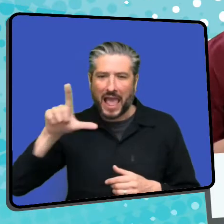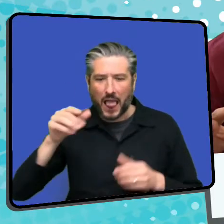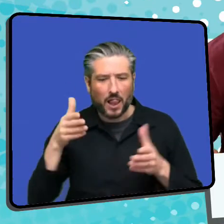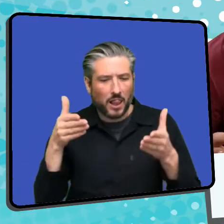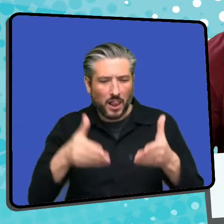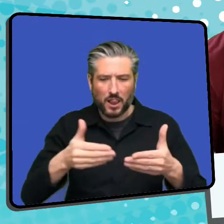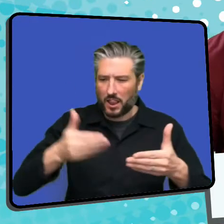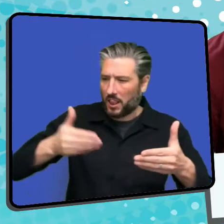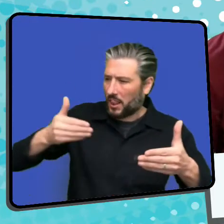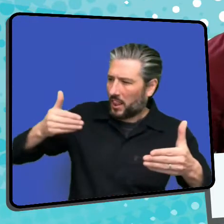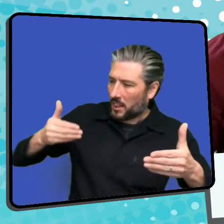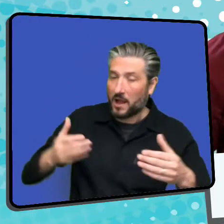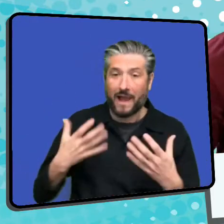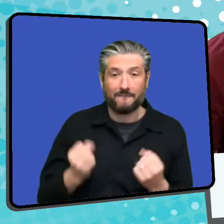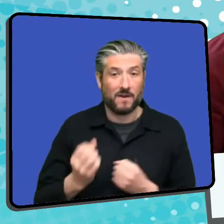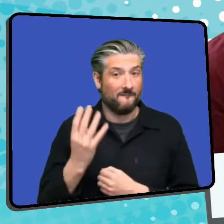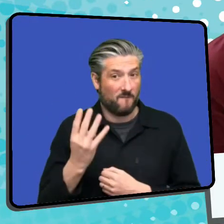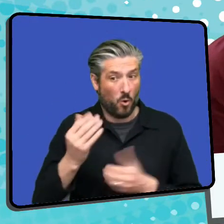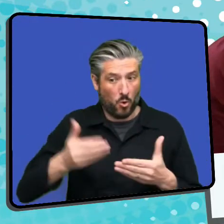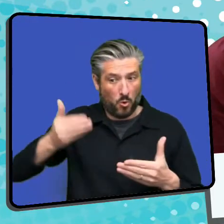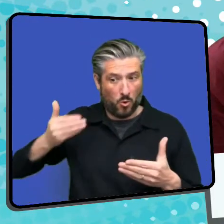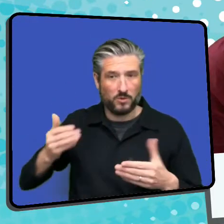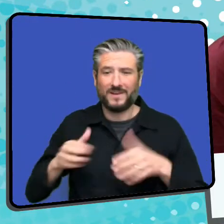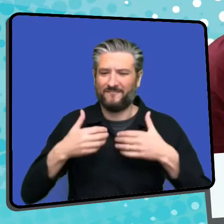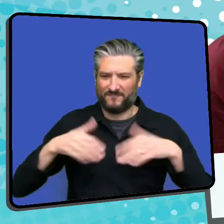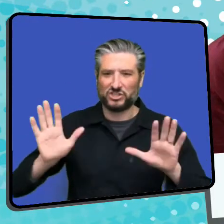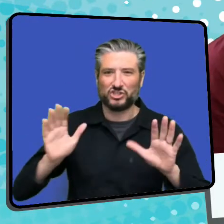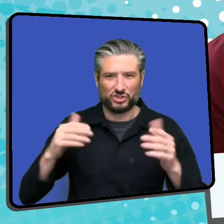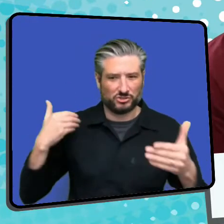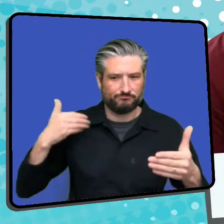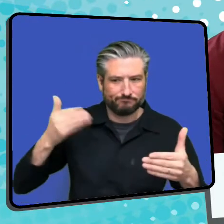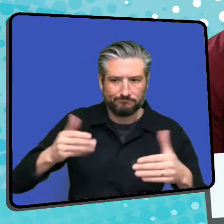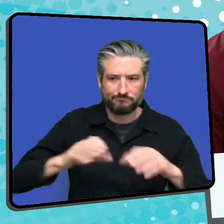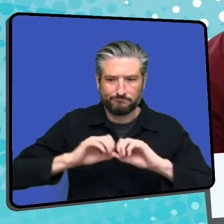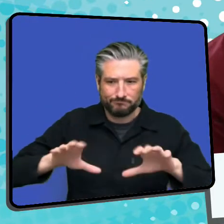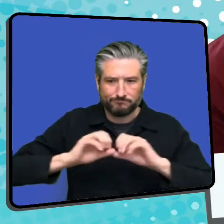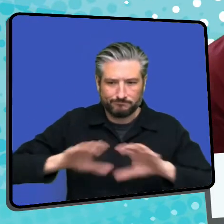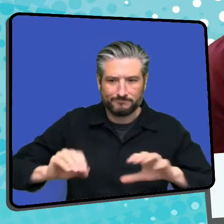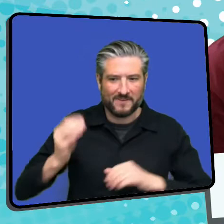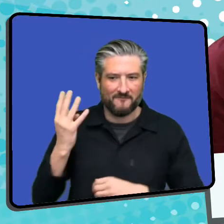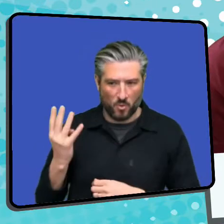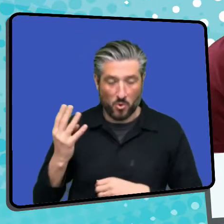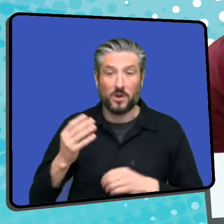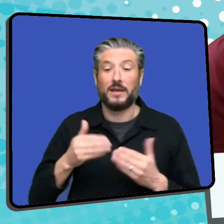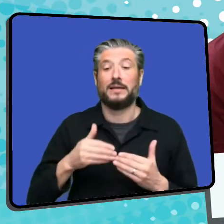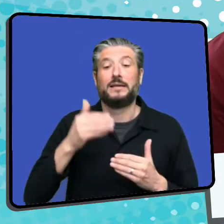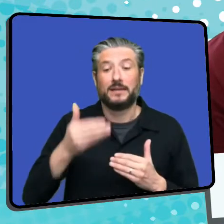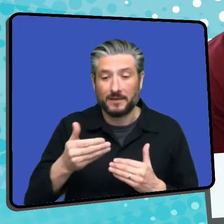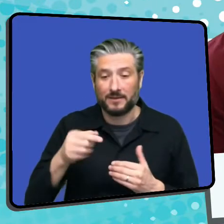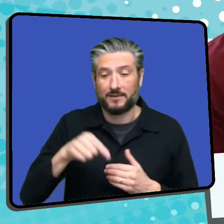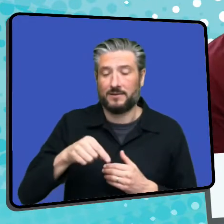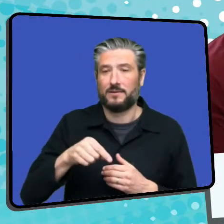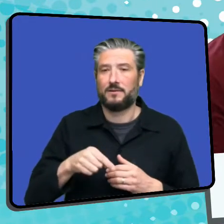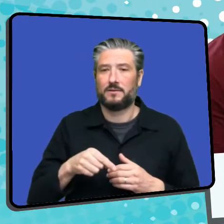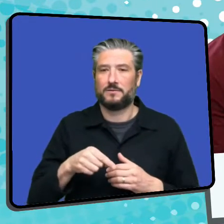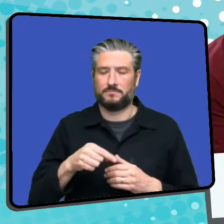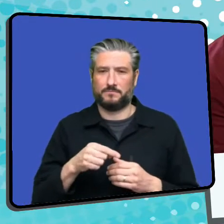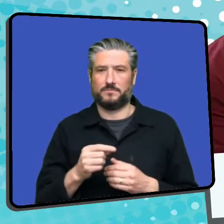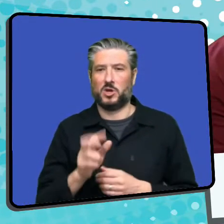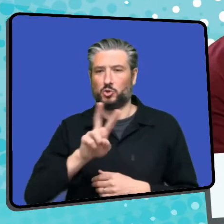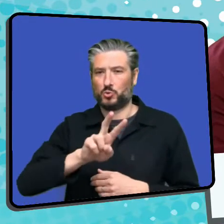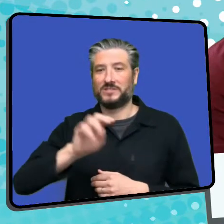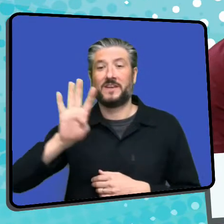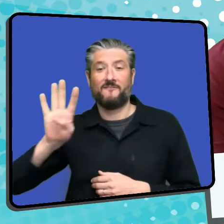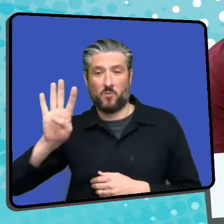And now they're moving to like languages and tools. So the next episode is 24th of March at around 8